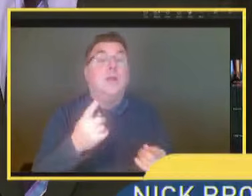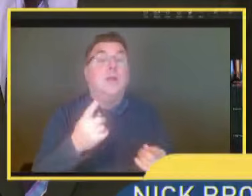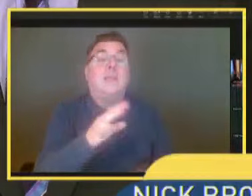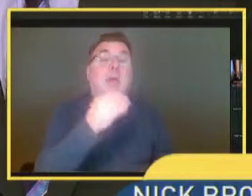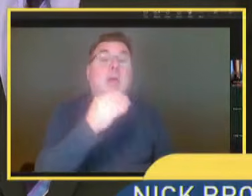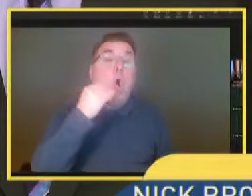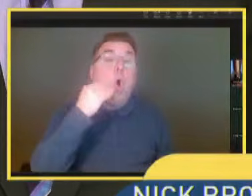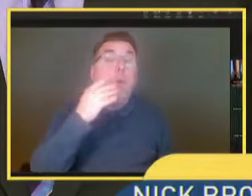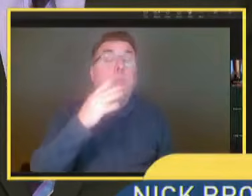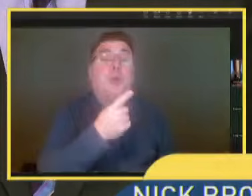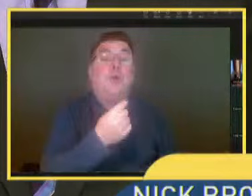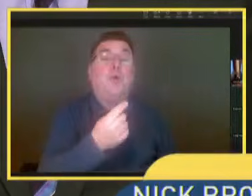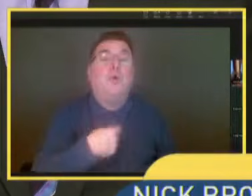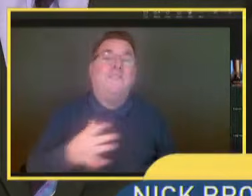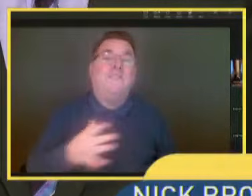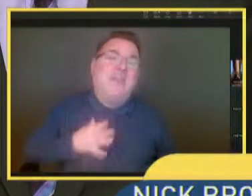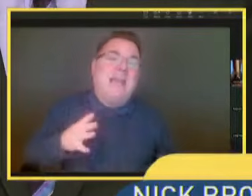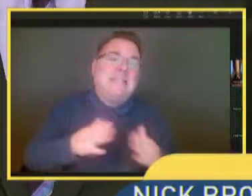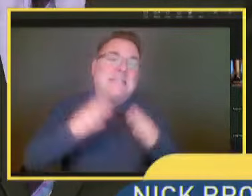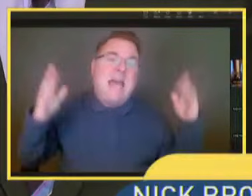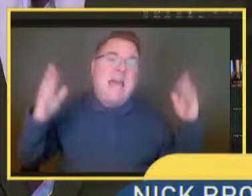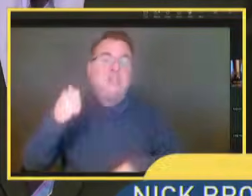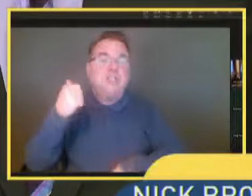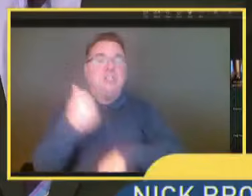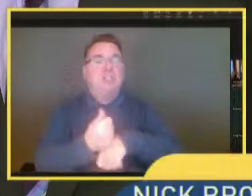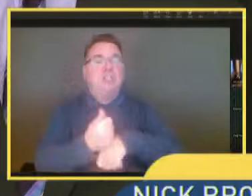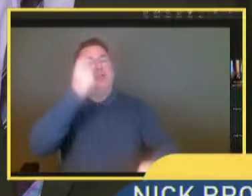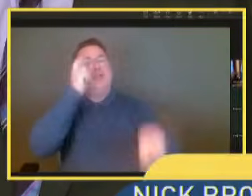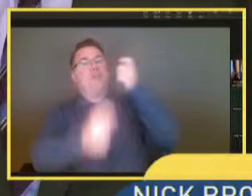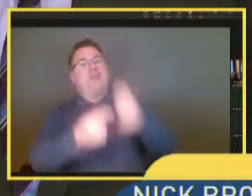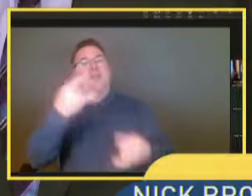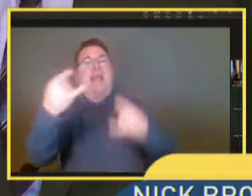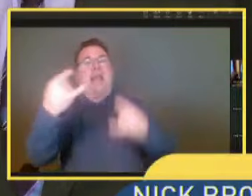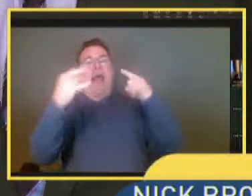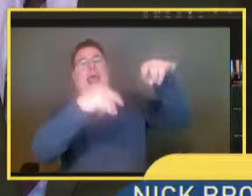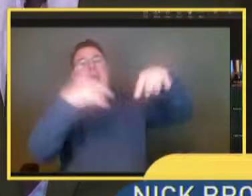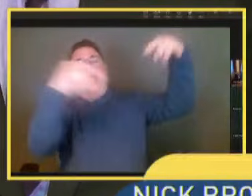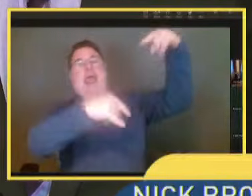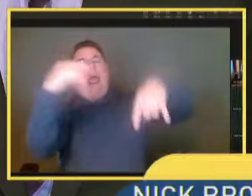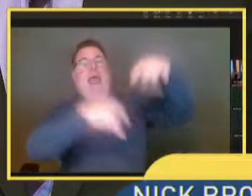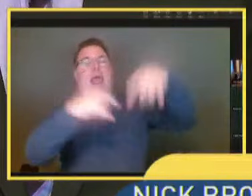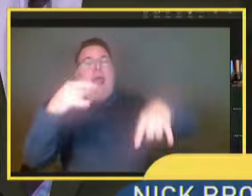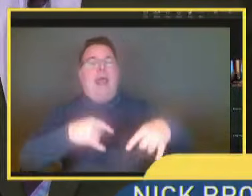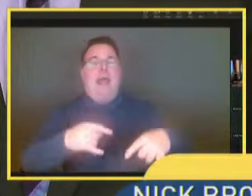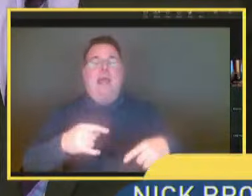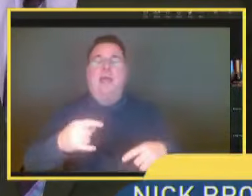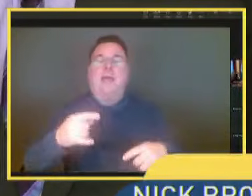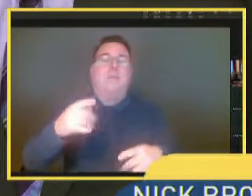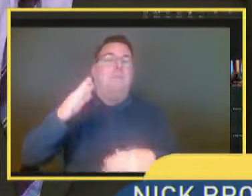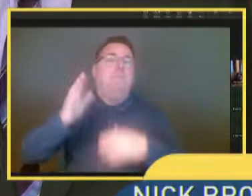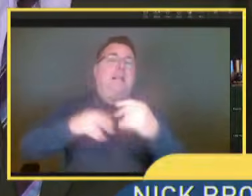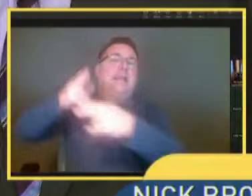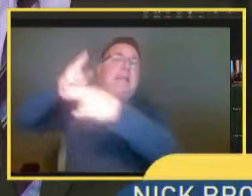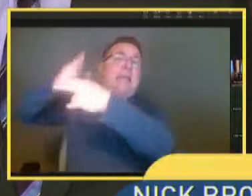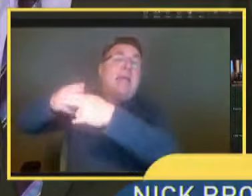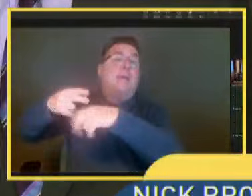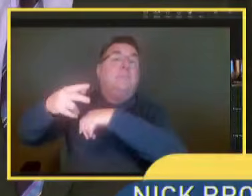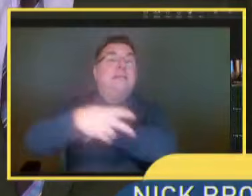other, naming buildings after one another, accepting somebody else's Nobel Prize, and cheating in